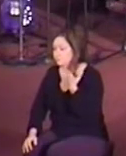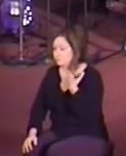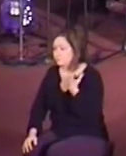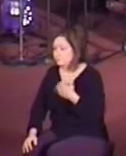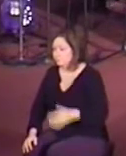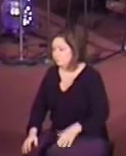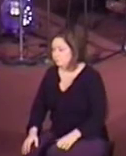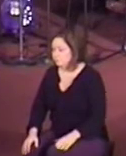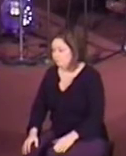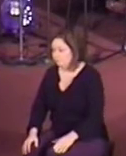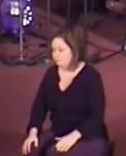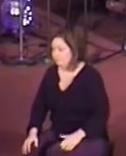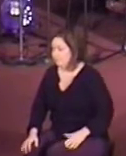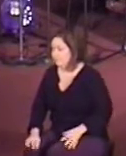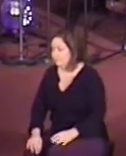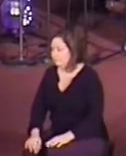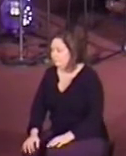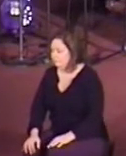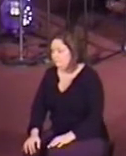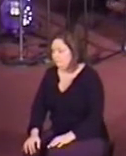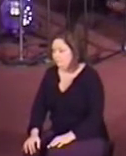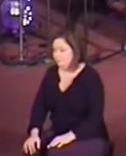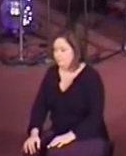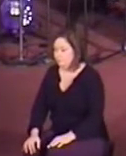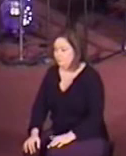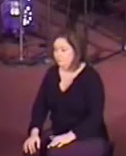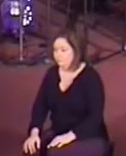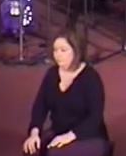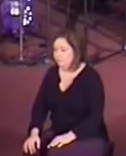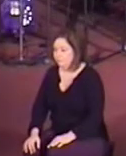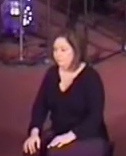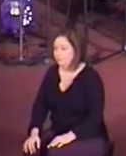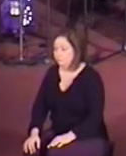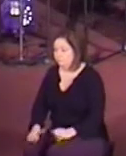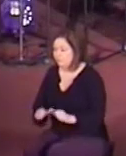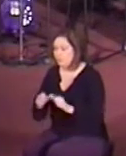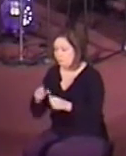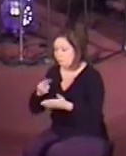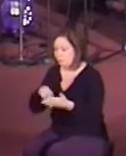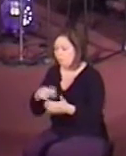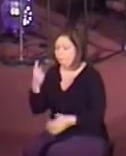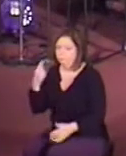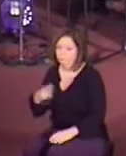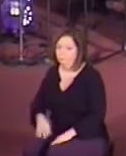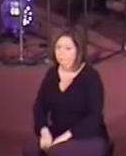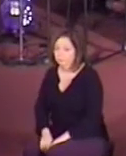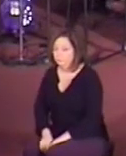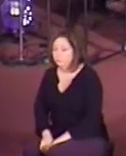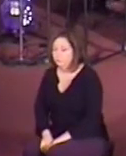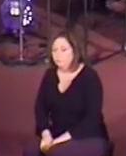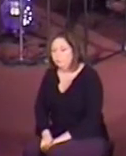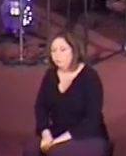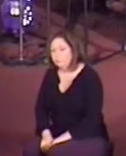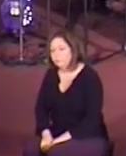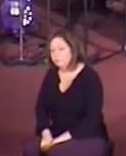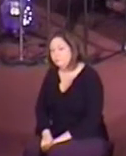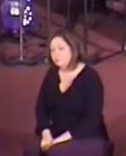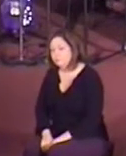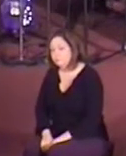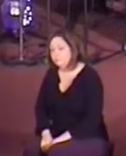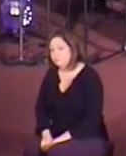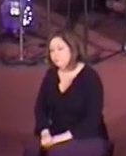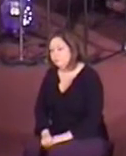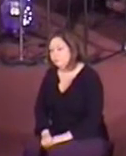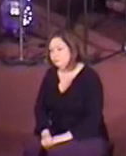God is in you, and no secret troubles you. Explain to me the visions of my dream that